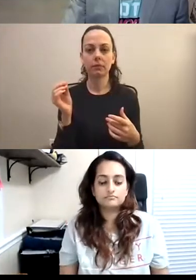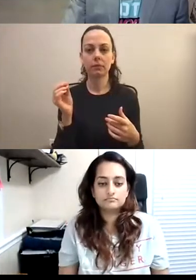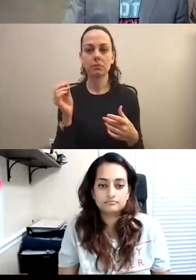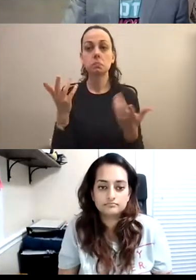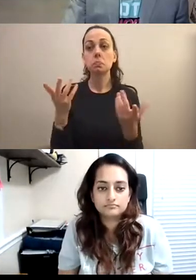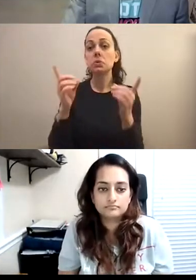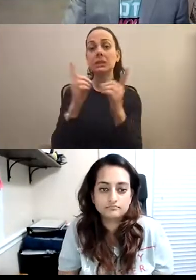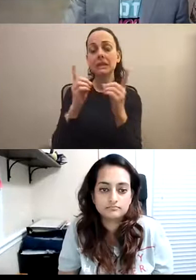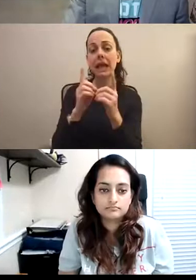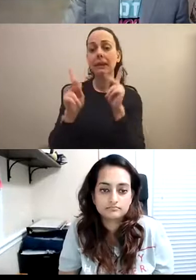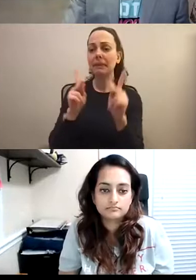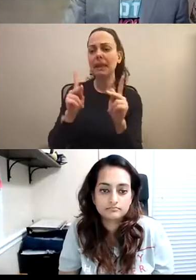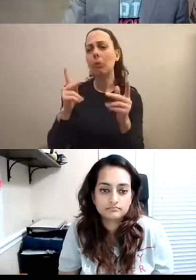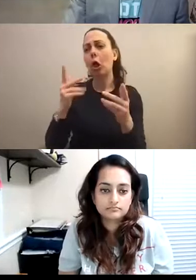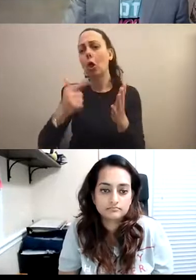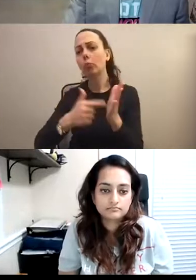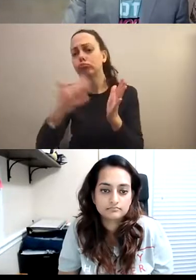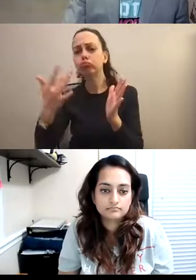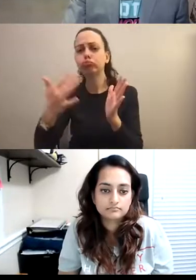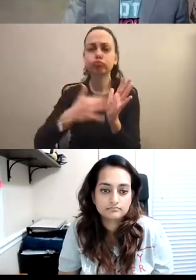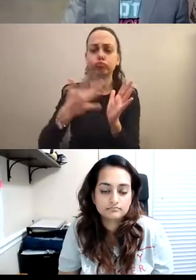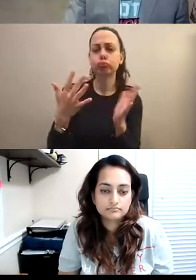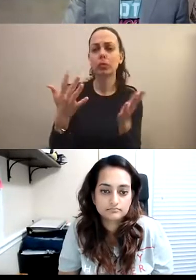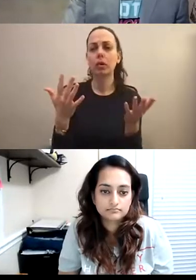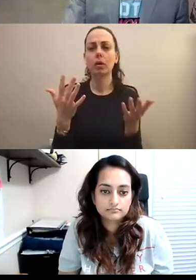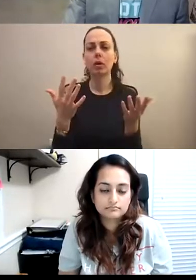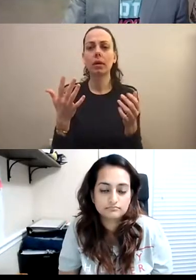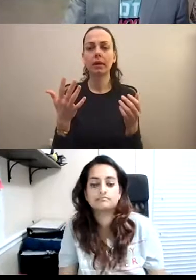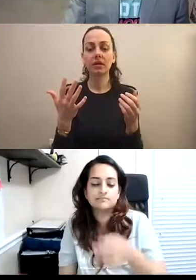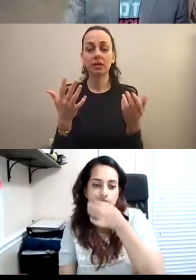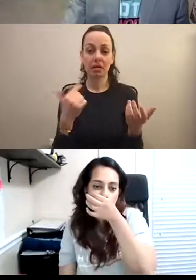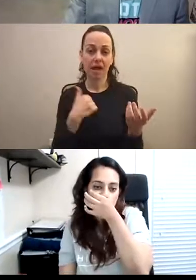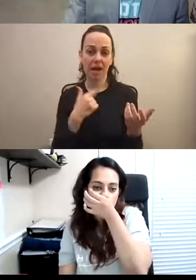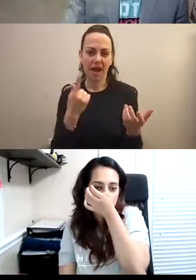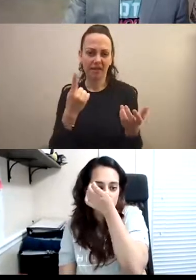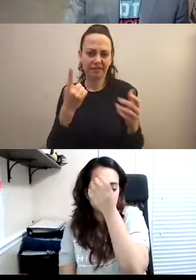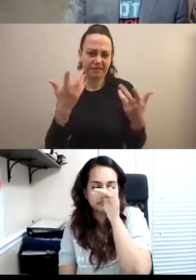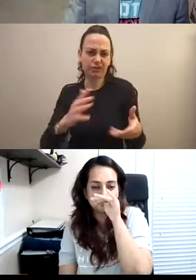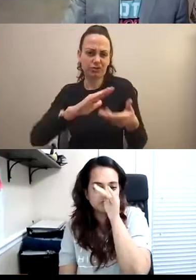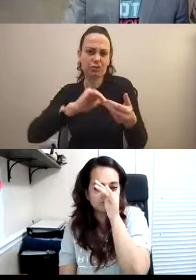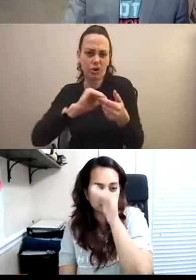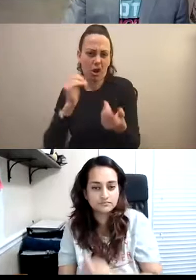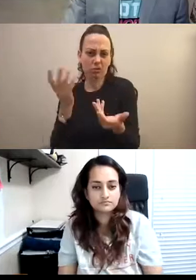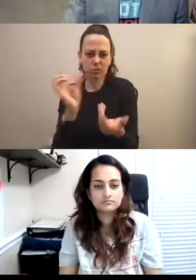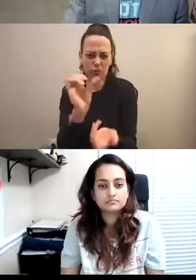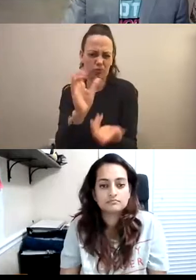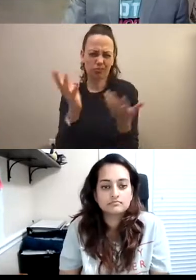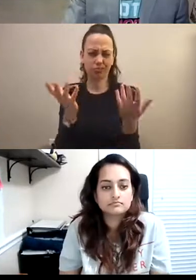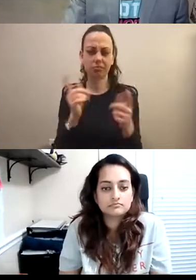dating people here and there. I've done the hookups and the one night stands too, but